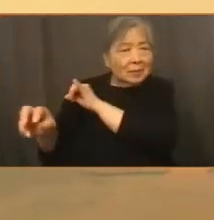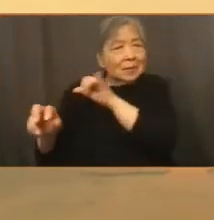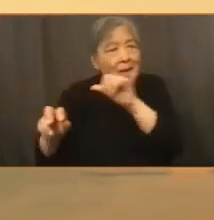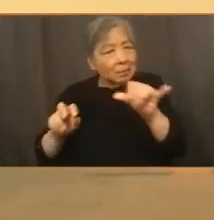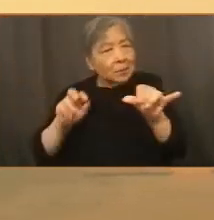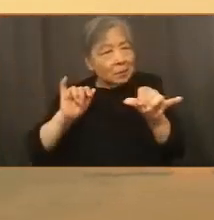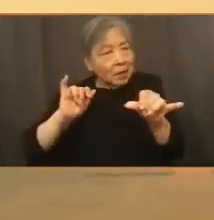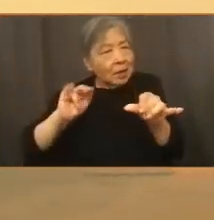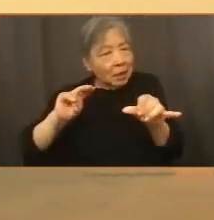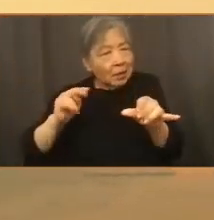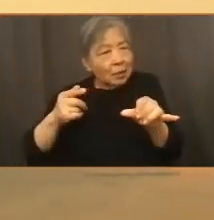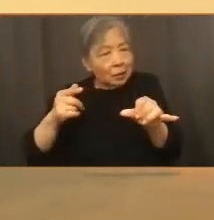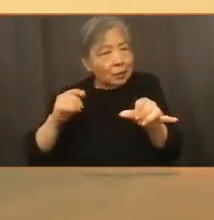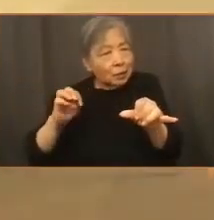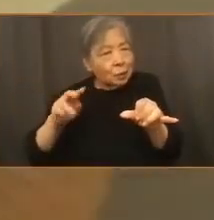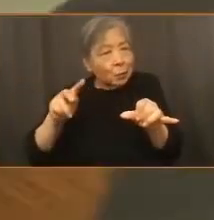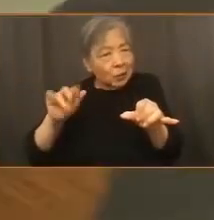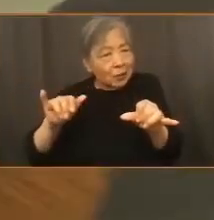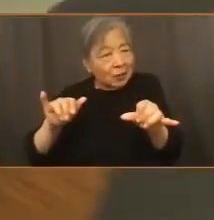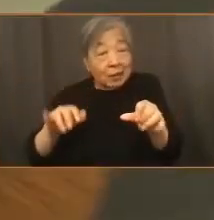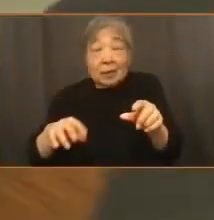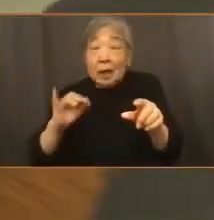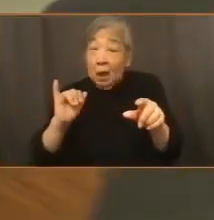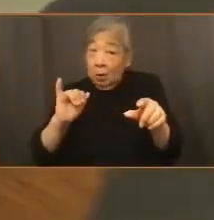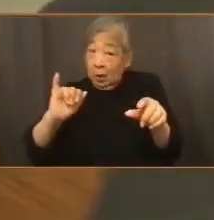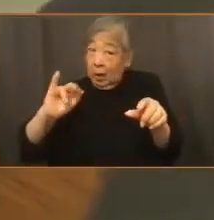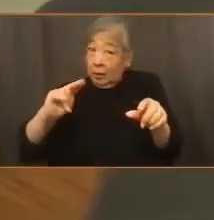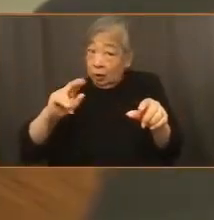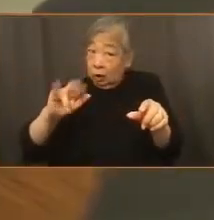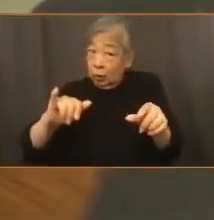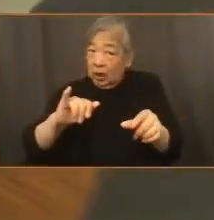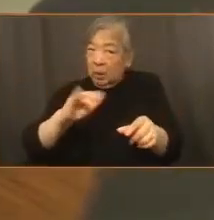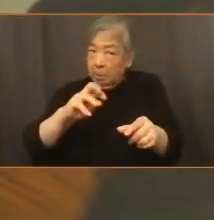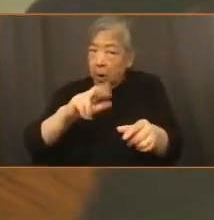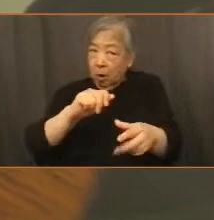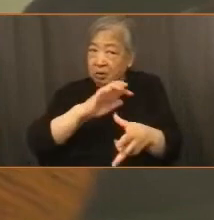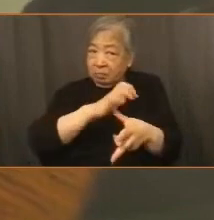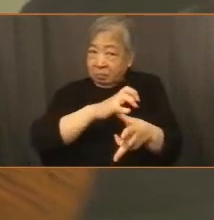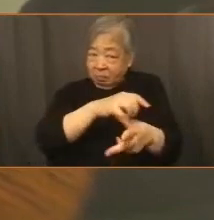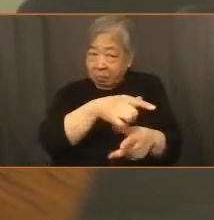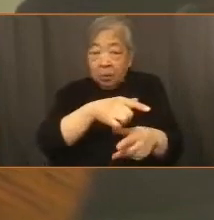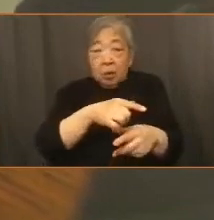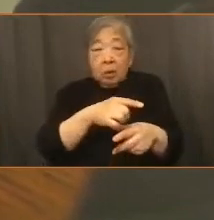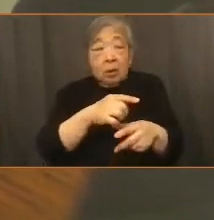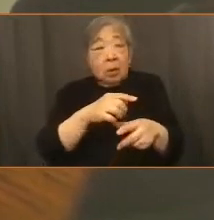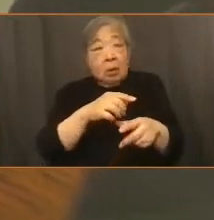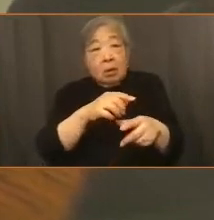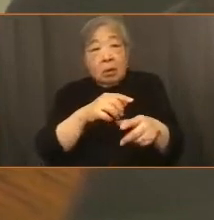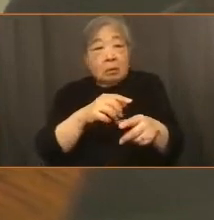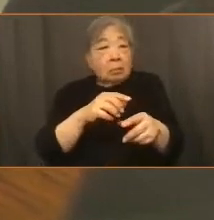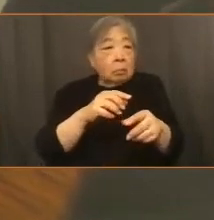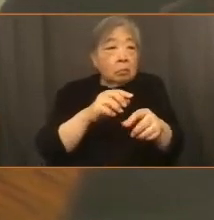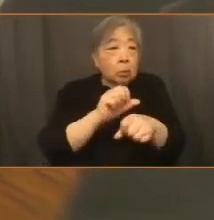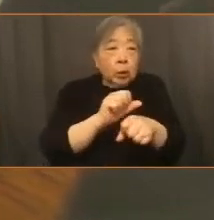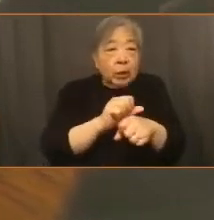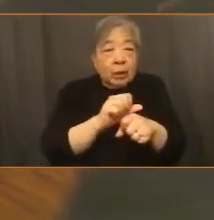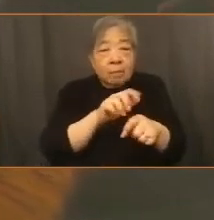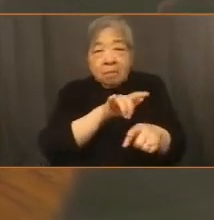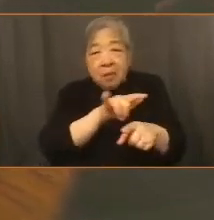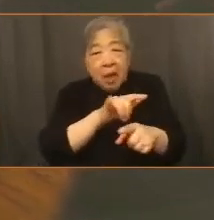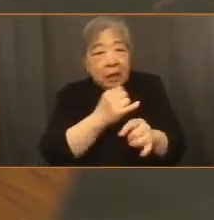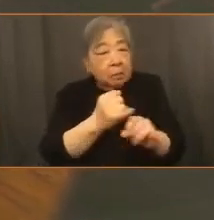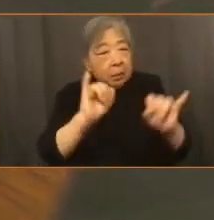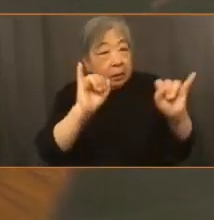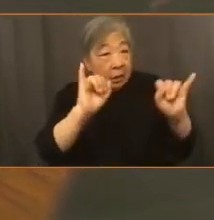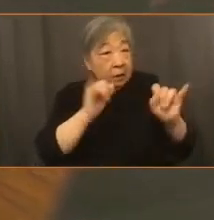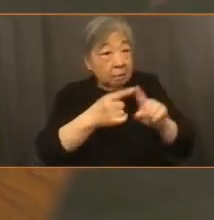Ingenuity's, the team's experience flying autonomously on Mars will be very valuable. We'll learn from the challenges they faced